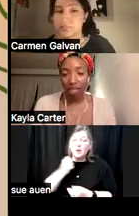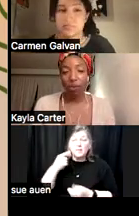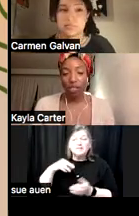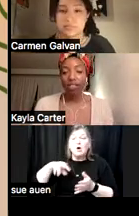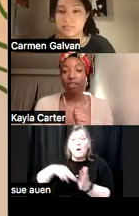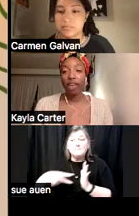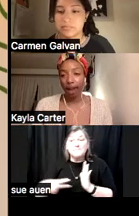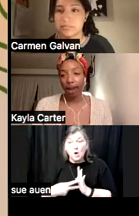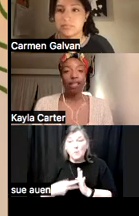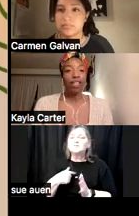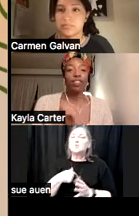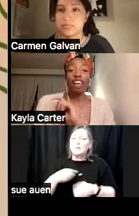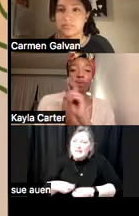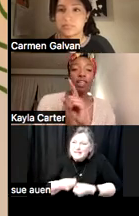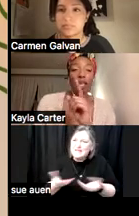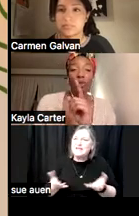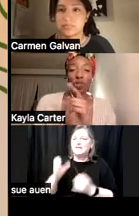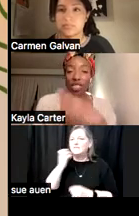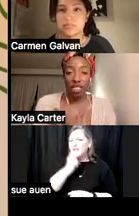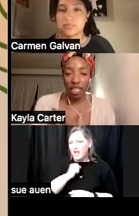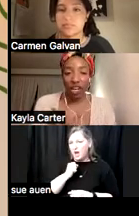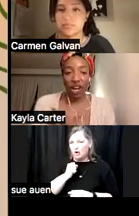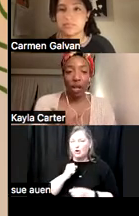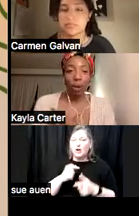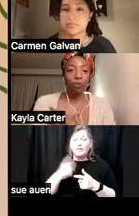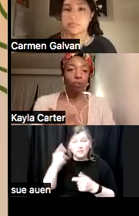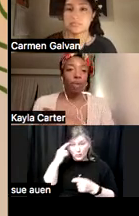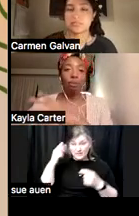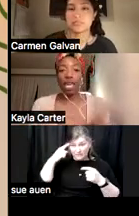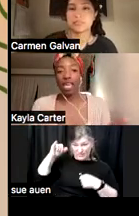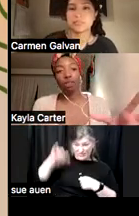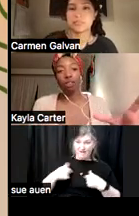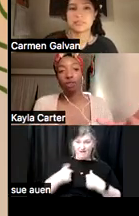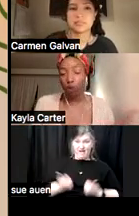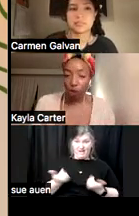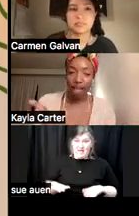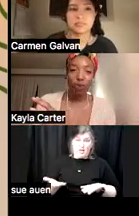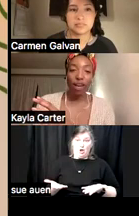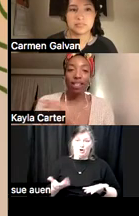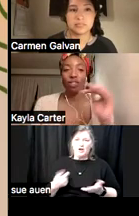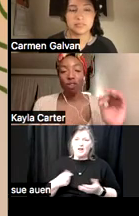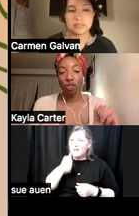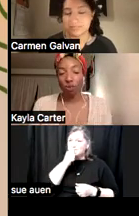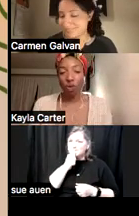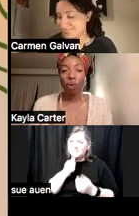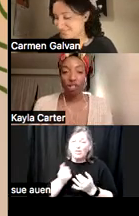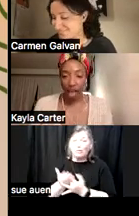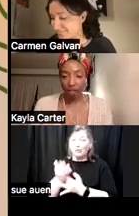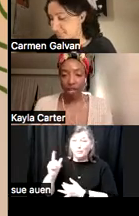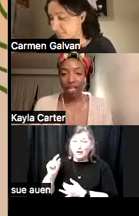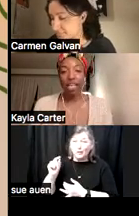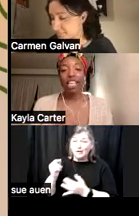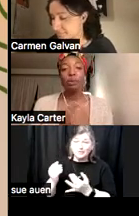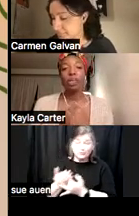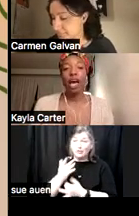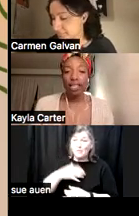deliberate communities of care that I've been able to exist here and make it through my 20s, through my